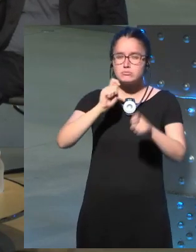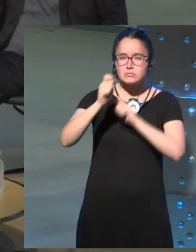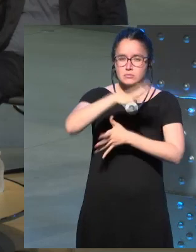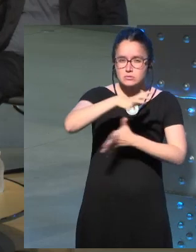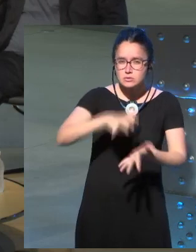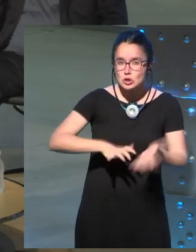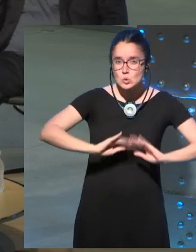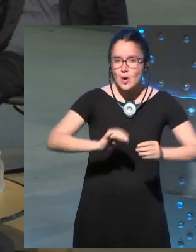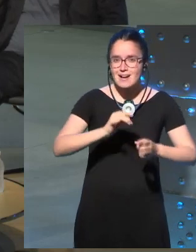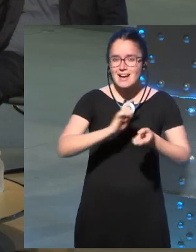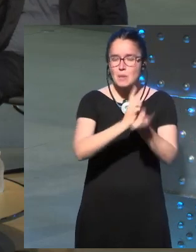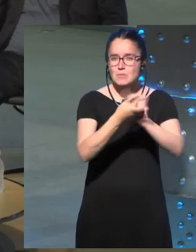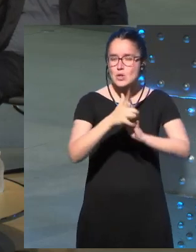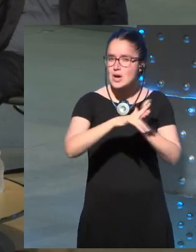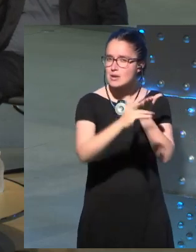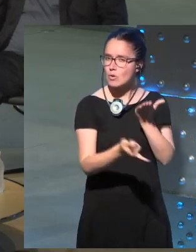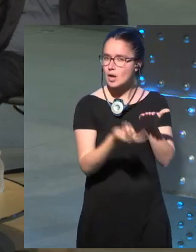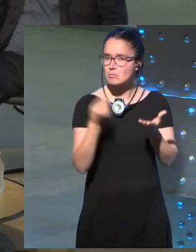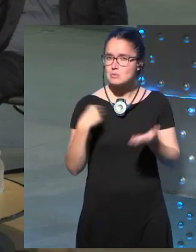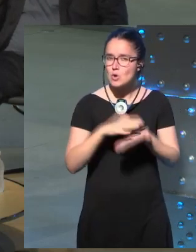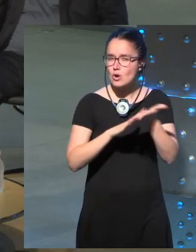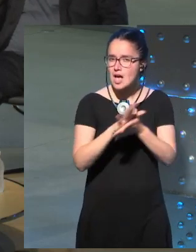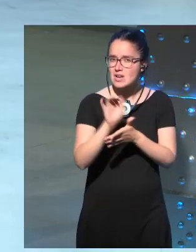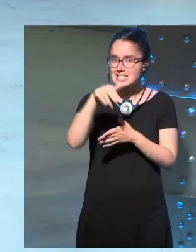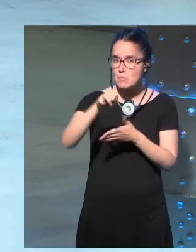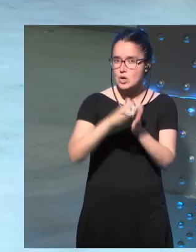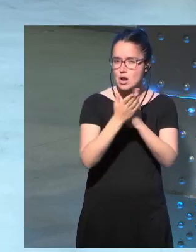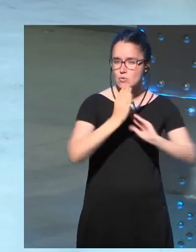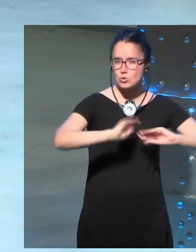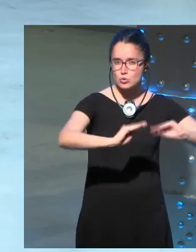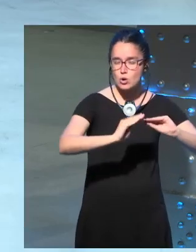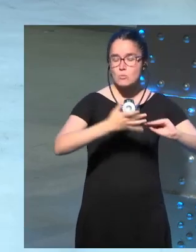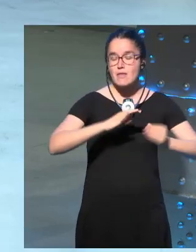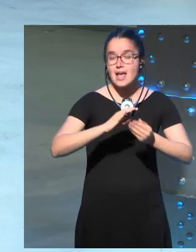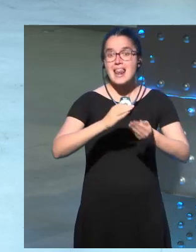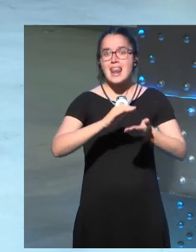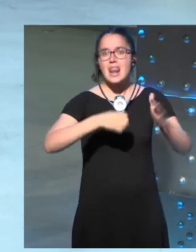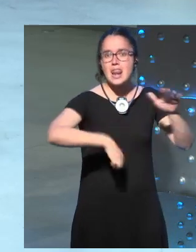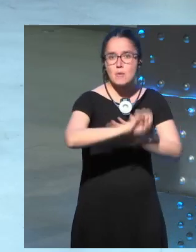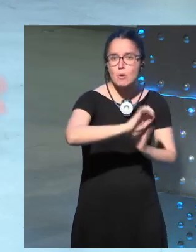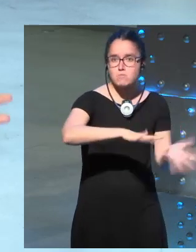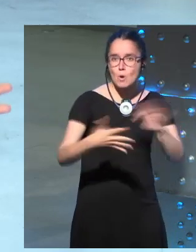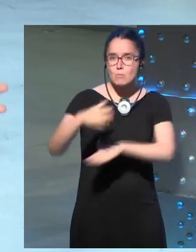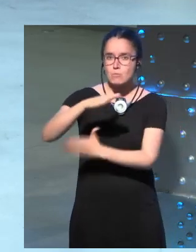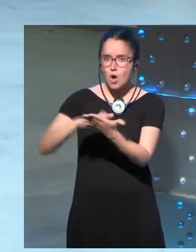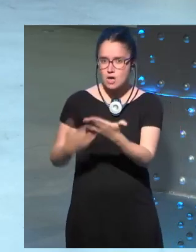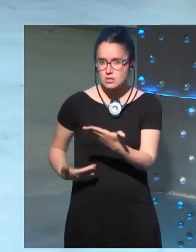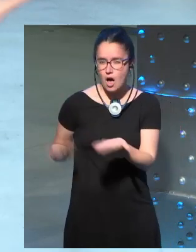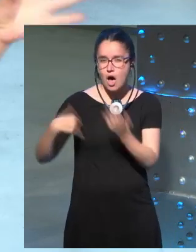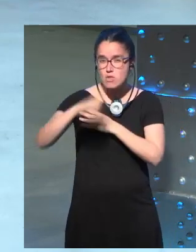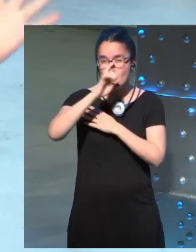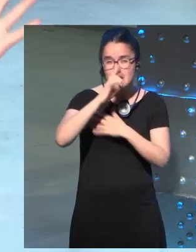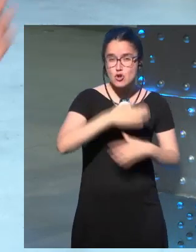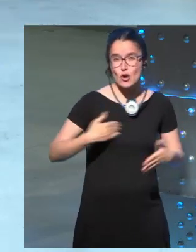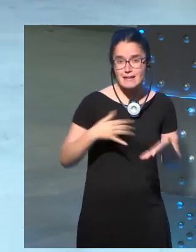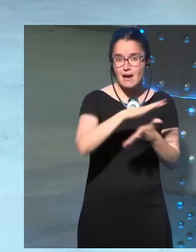his reports changed the language that is mentioned in the book. People didn't want